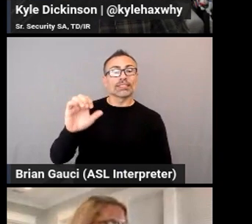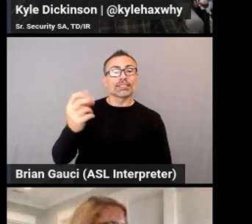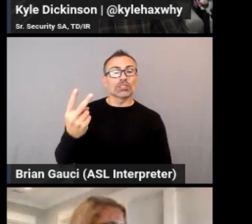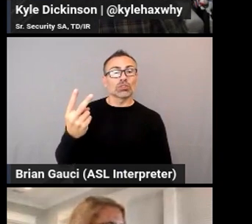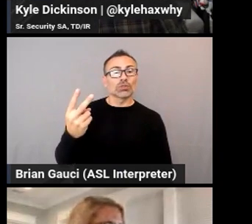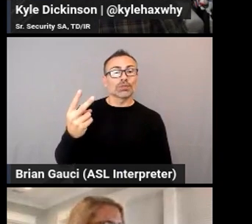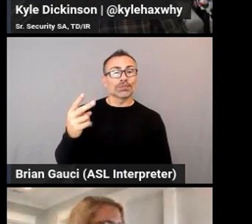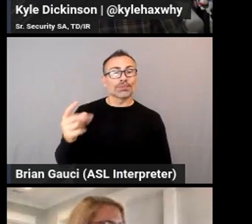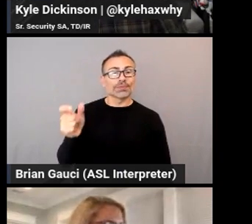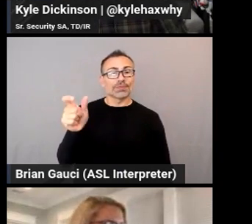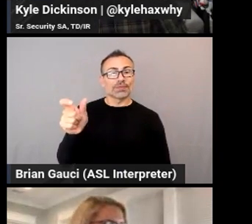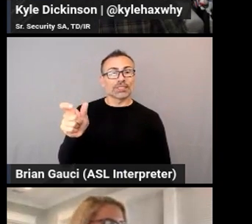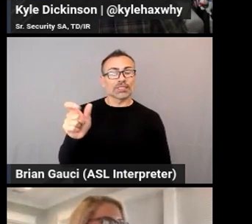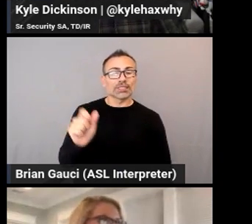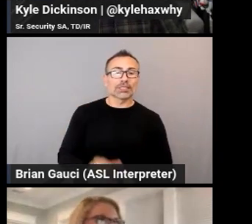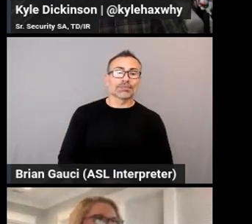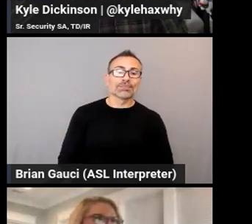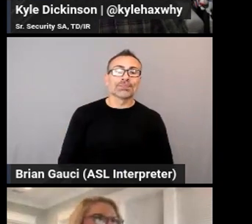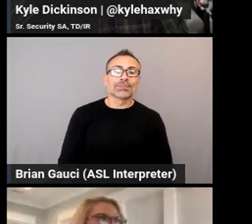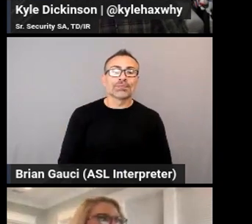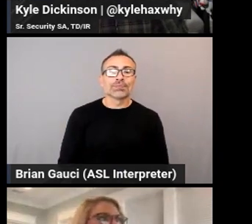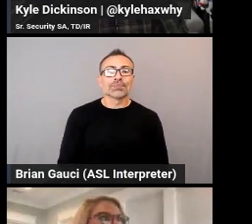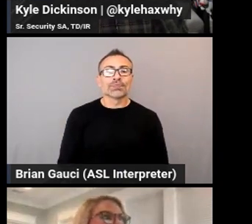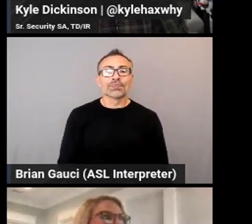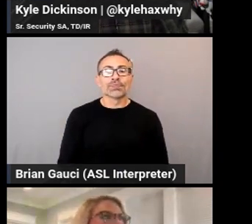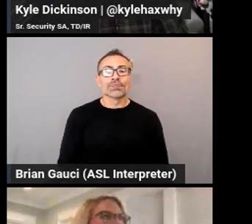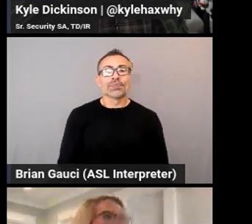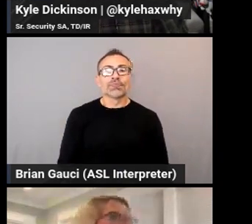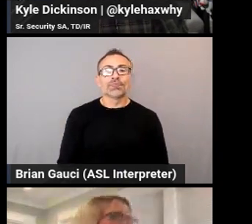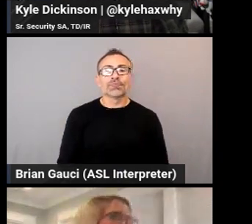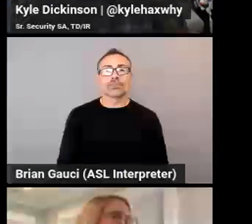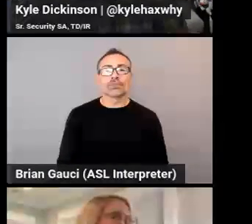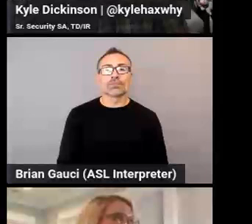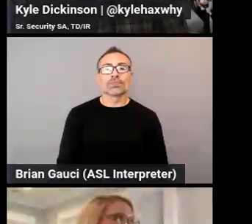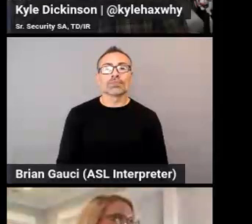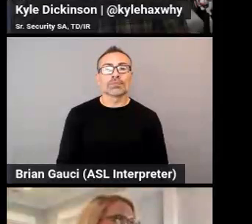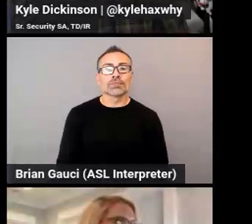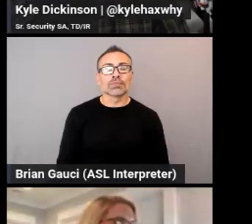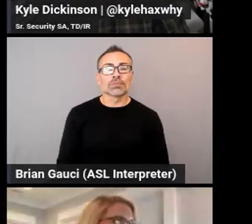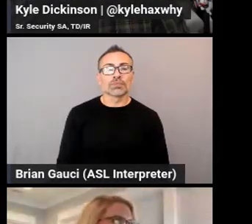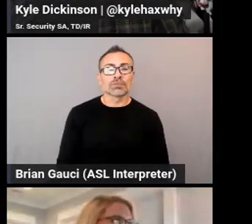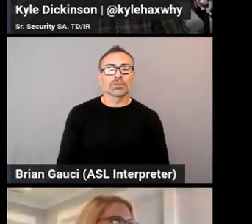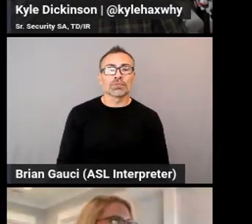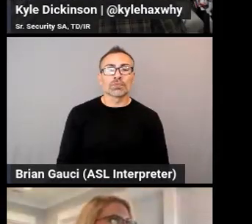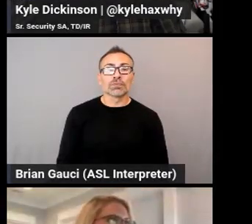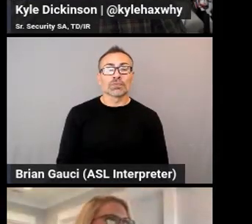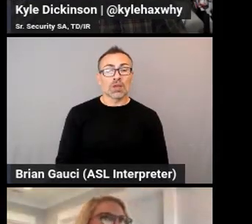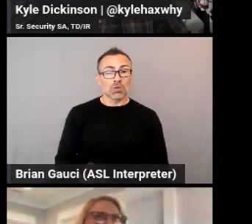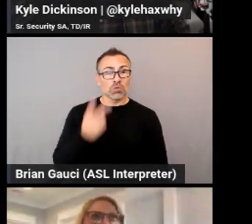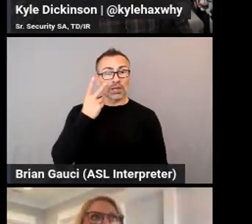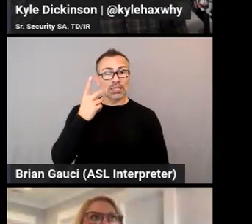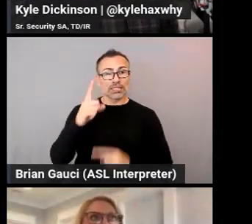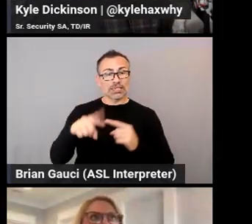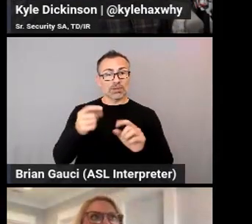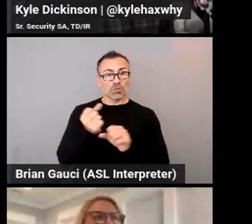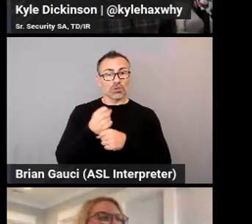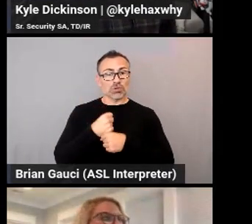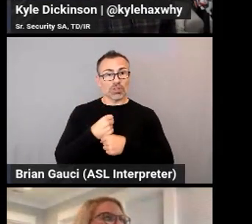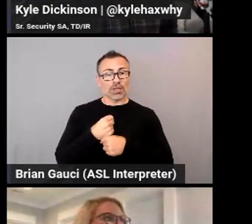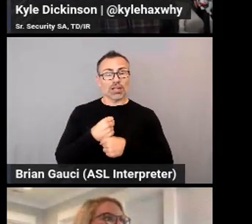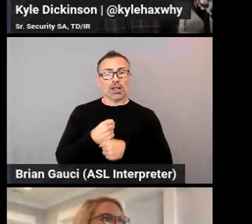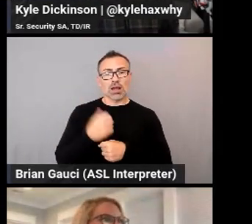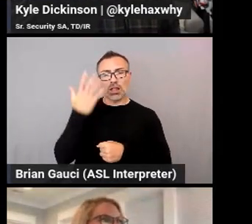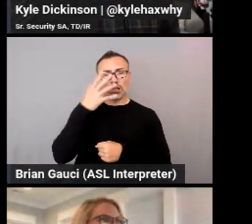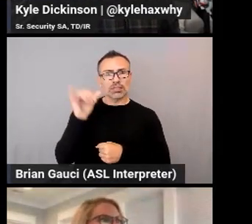So I'm going to take a step back. We can see when it was created. So it looks like it was created